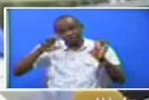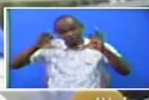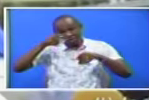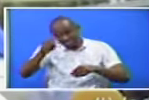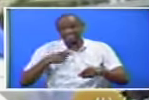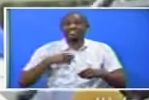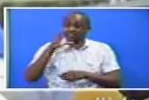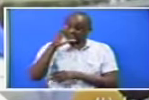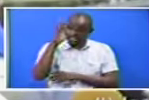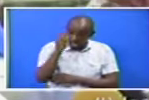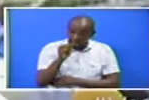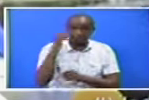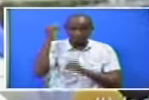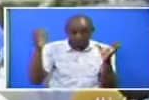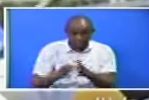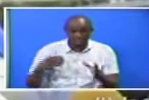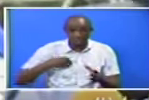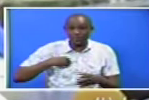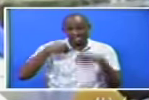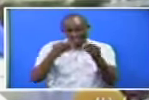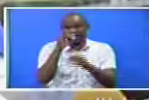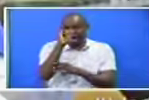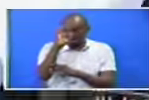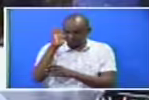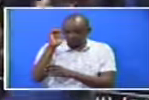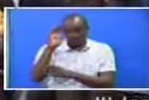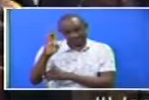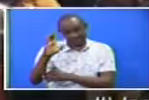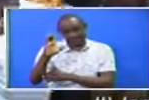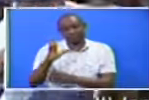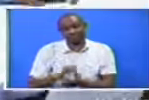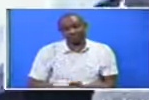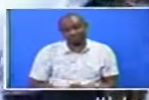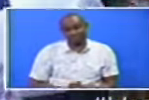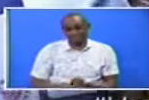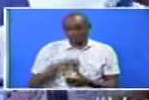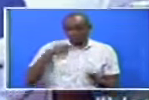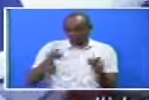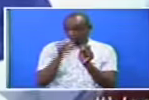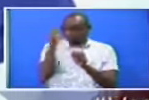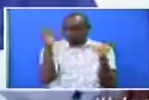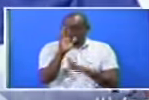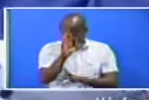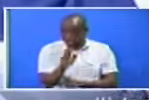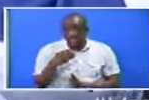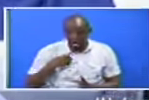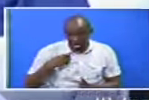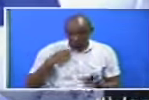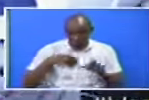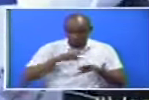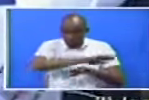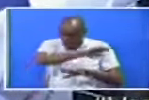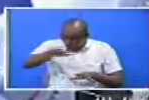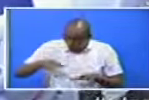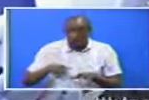cha mashinani tutatoa parallel IEBC. Chama cha Mashinani Party will be fielding candidates in